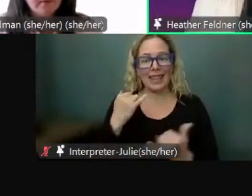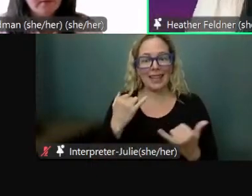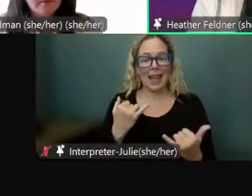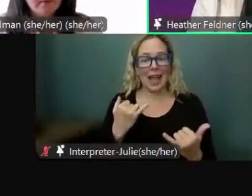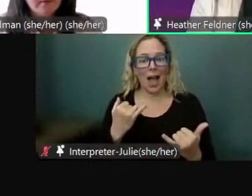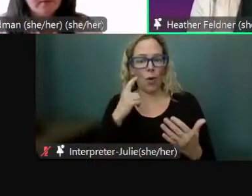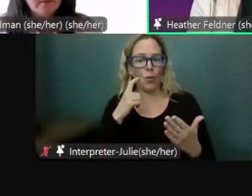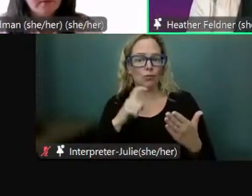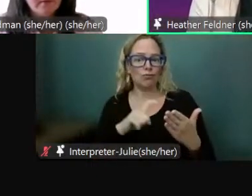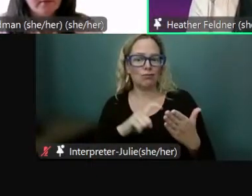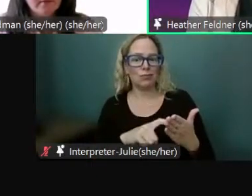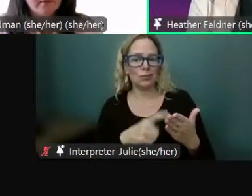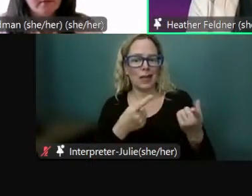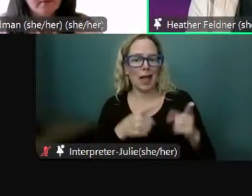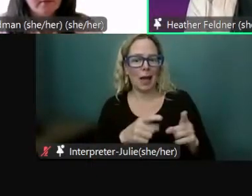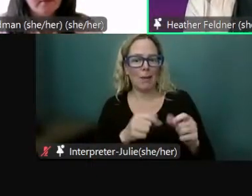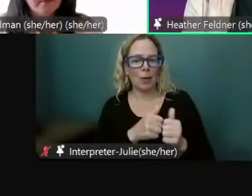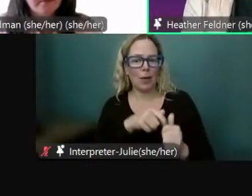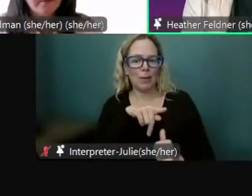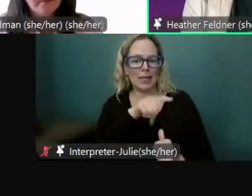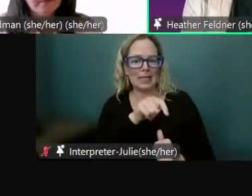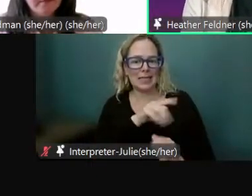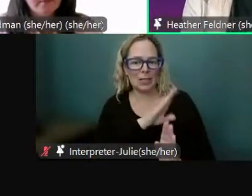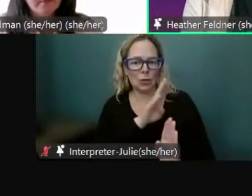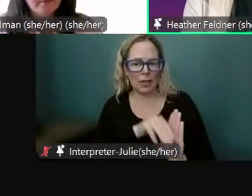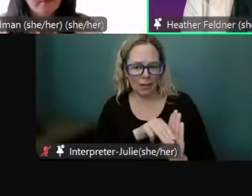that happen in PT curricula.